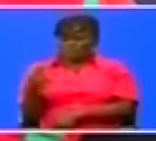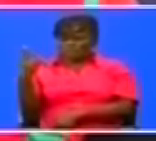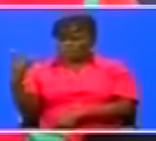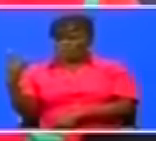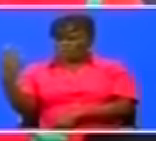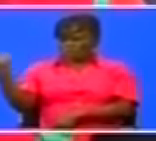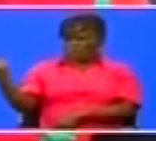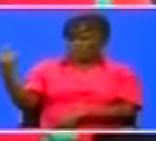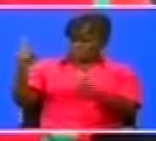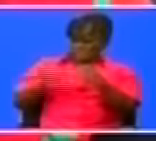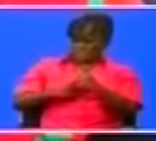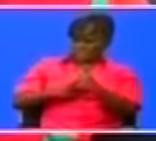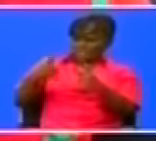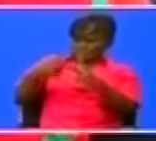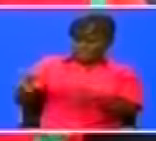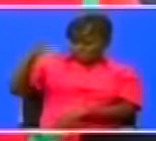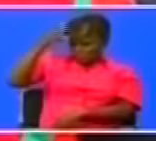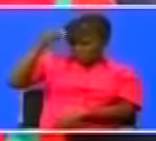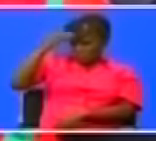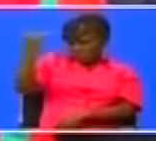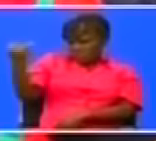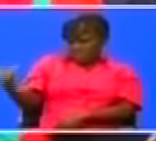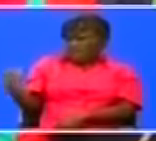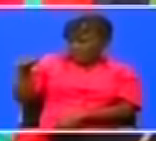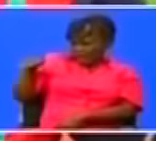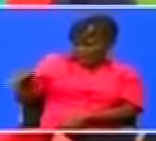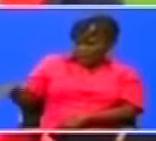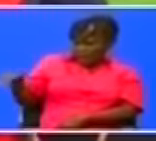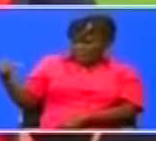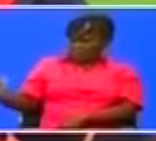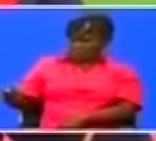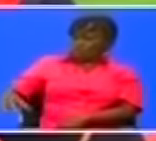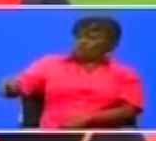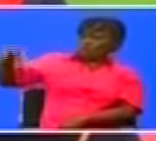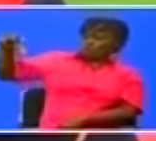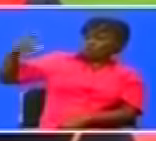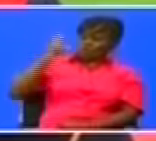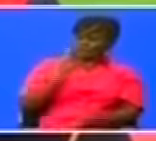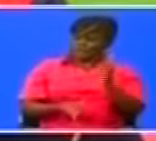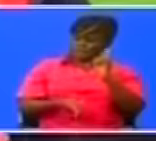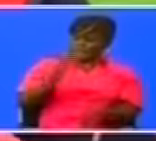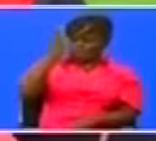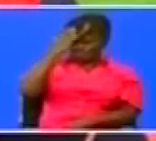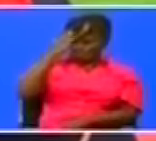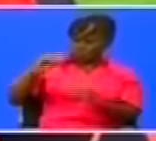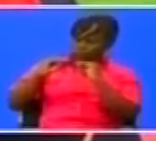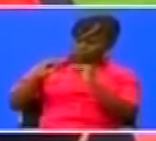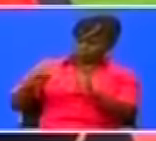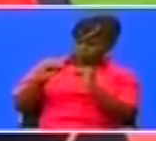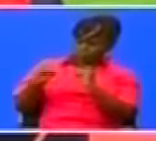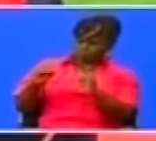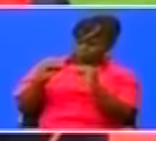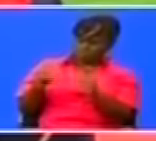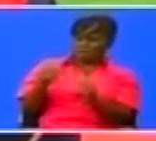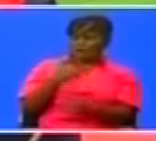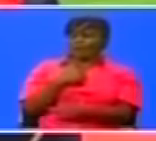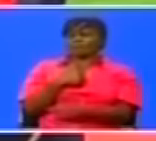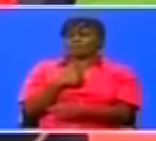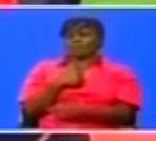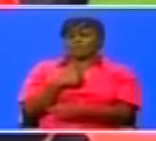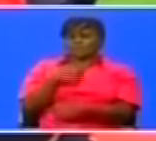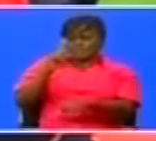6, 4, 5, 6. They start training when they are young, early age. So they grow with that kind of training, kind of